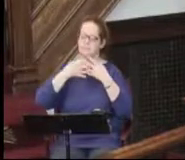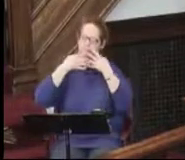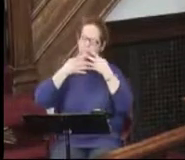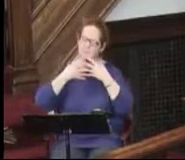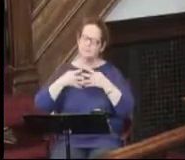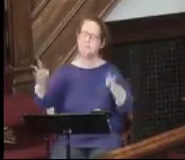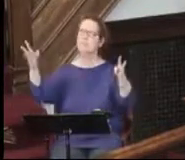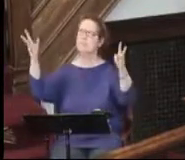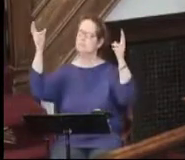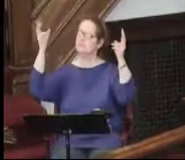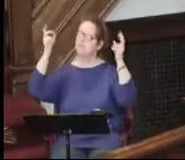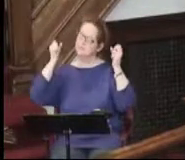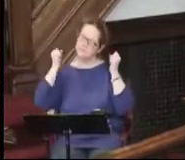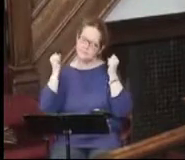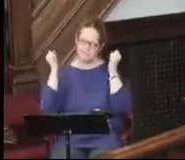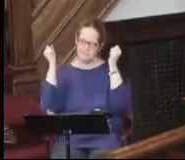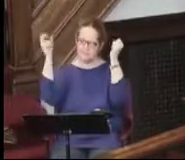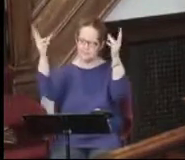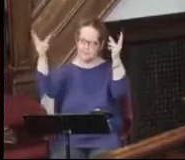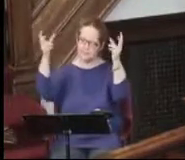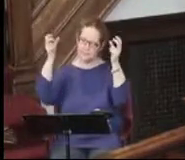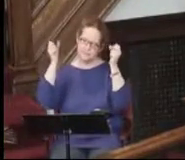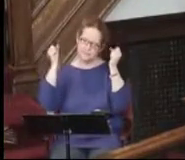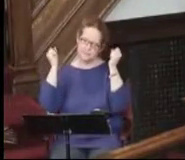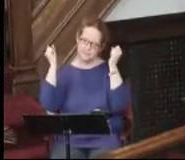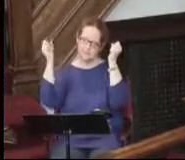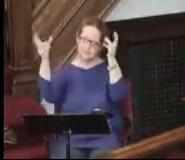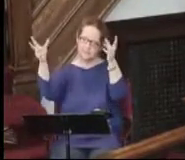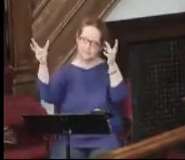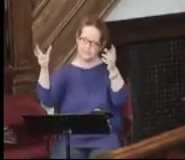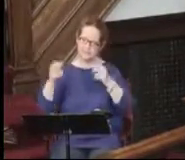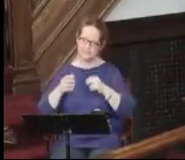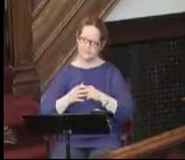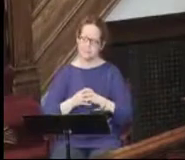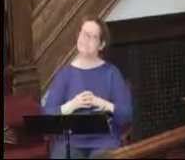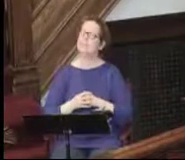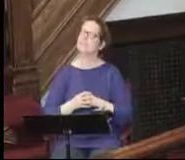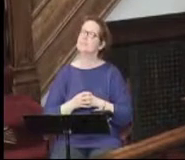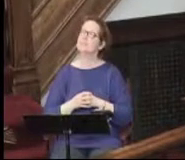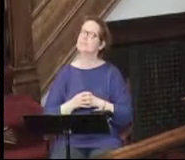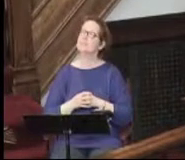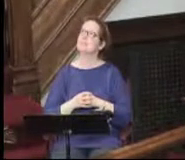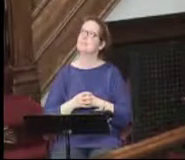Jerusalem, lift up your gates and